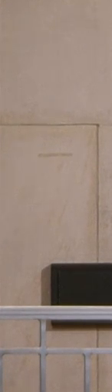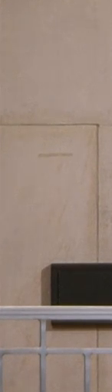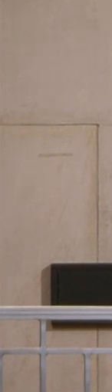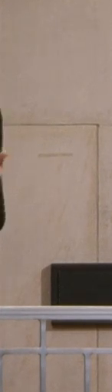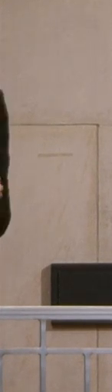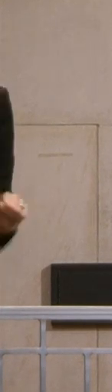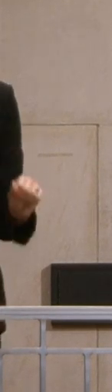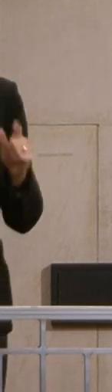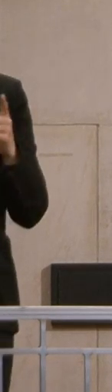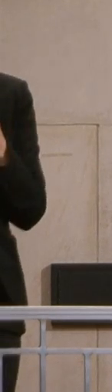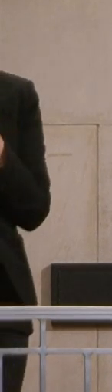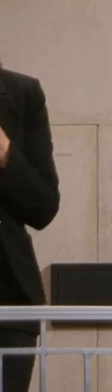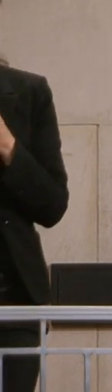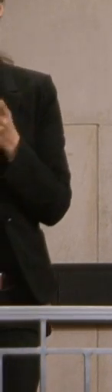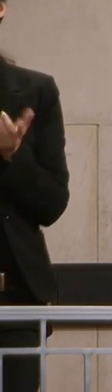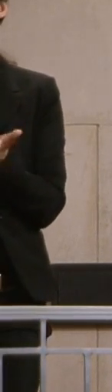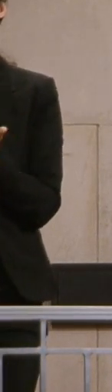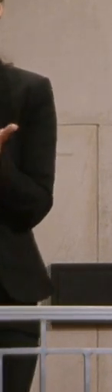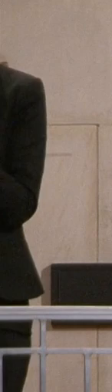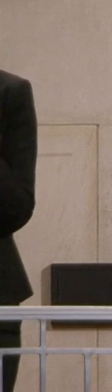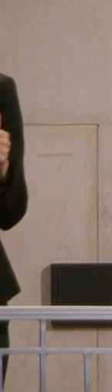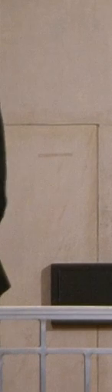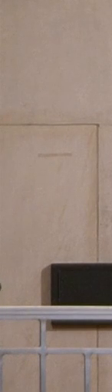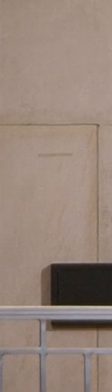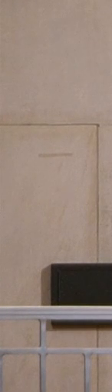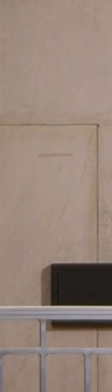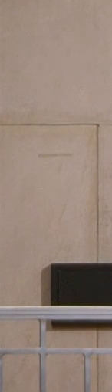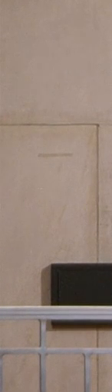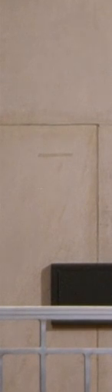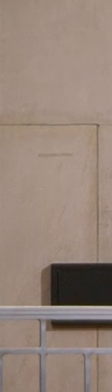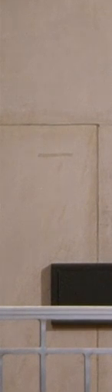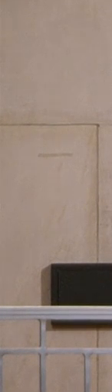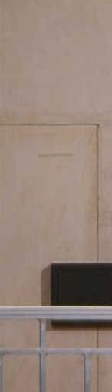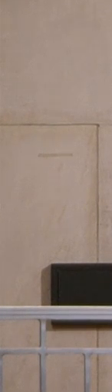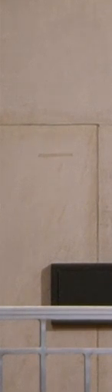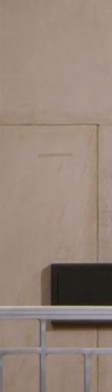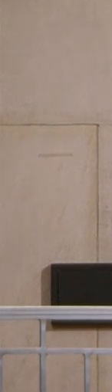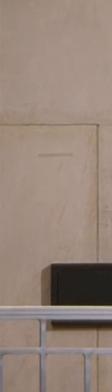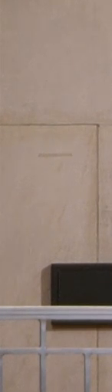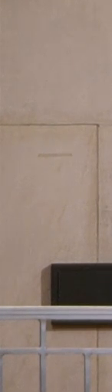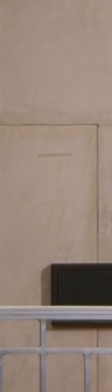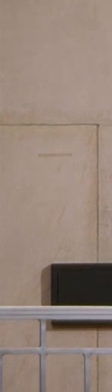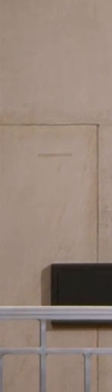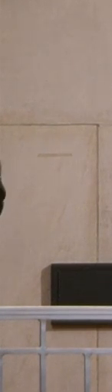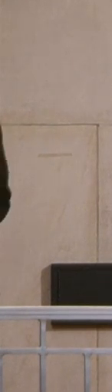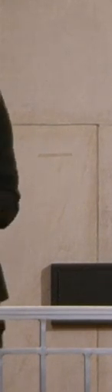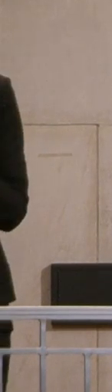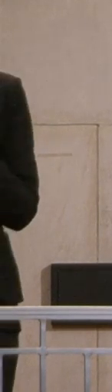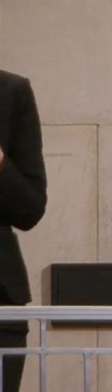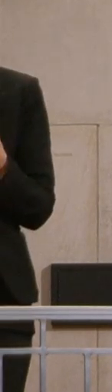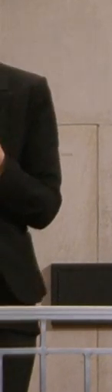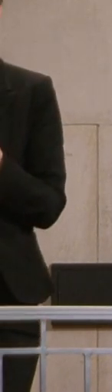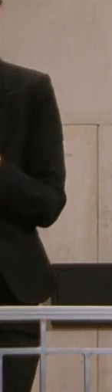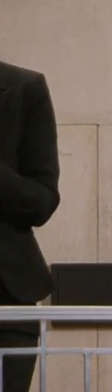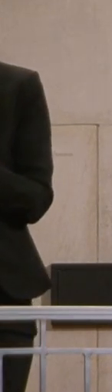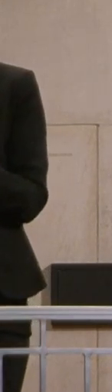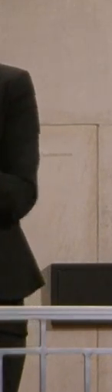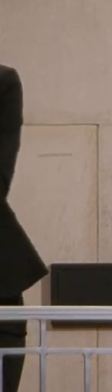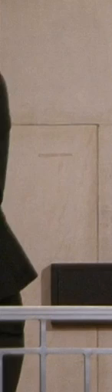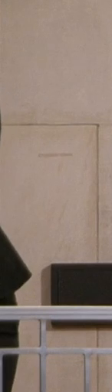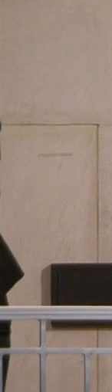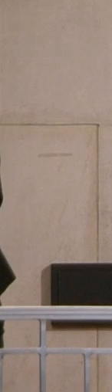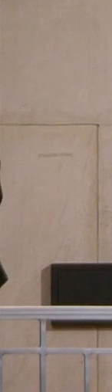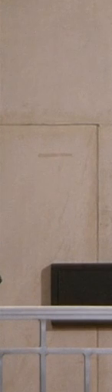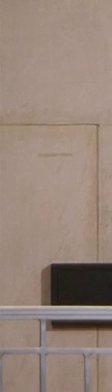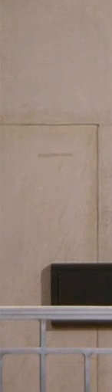cynically, to exploit fears and misconceptions. And it's just so easy to engender fear and mistrust of people who are different